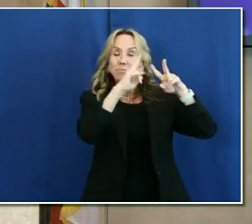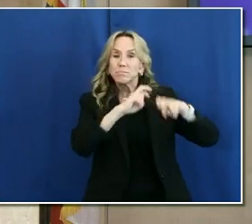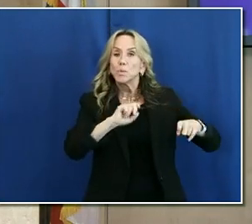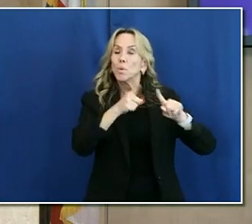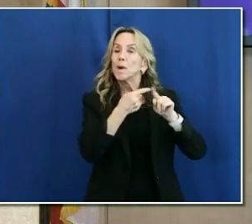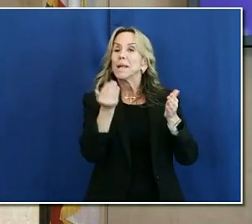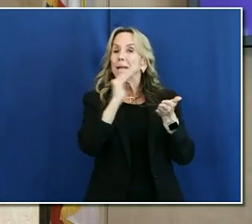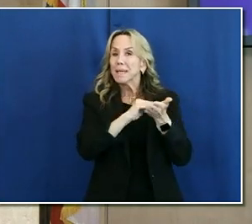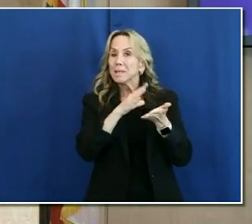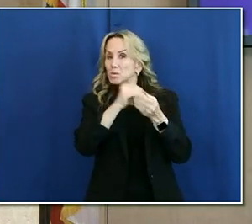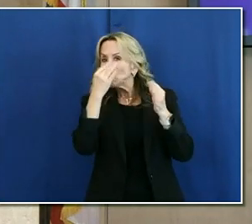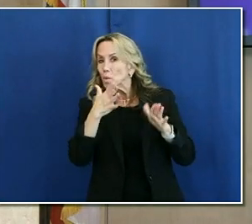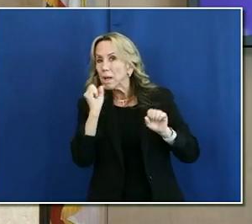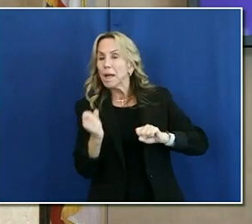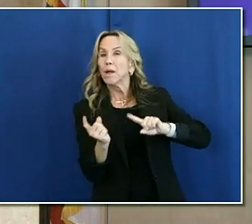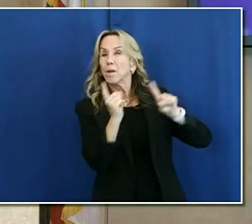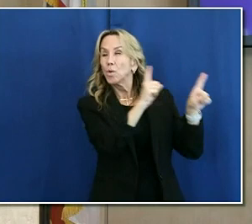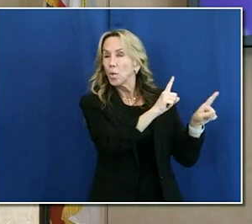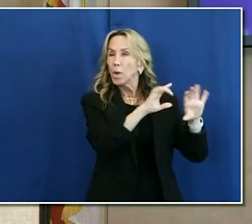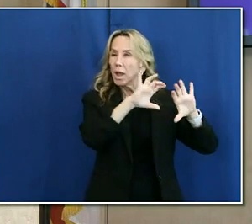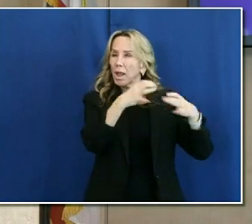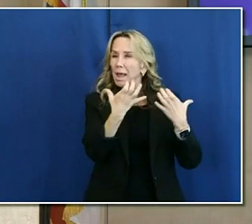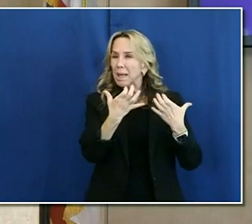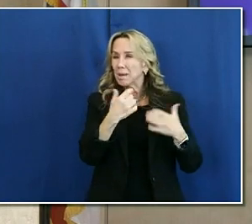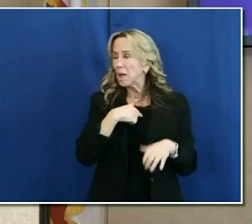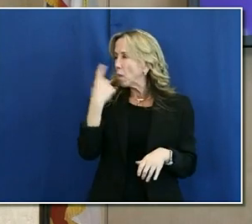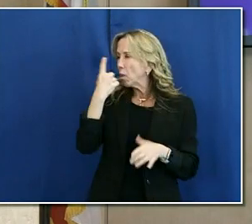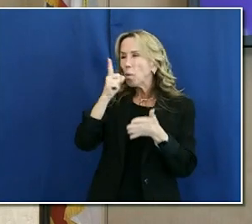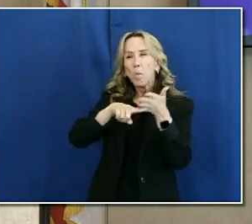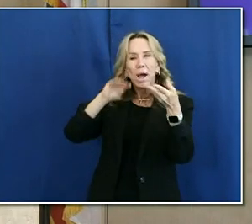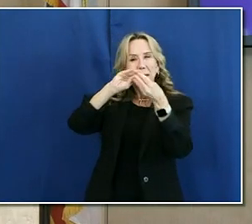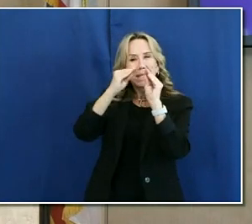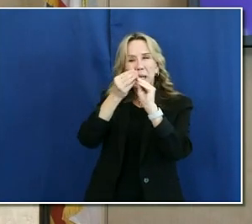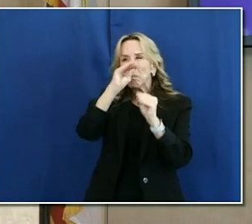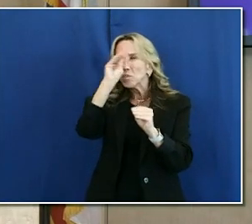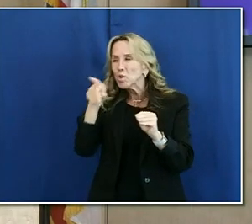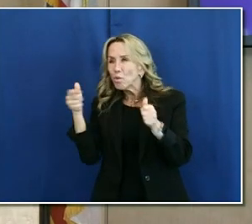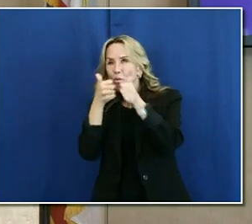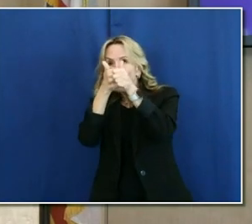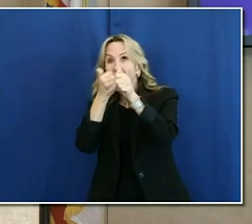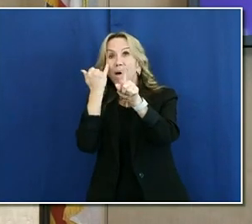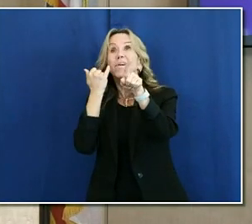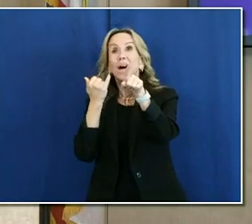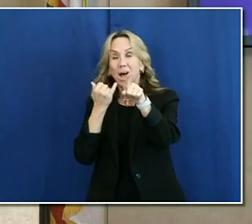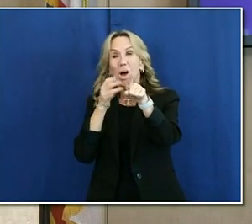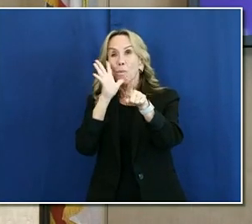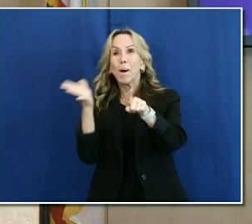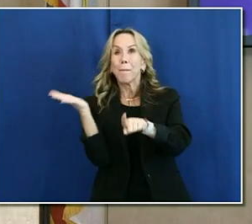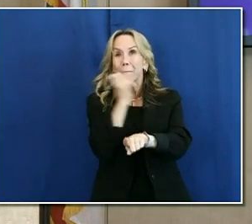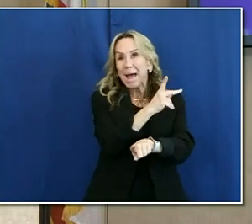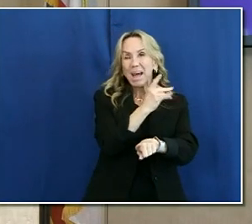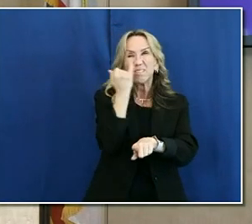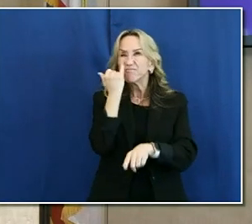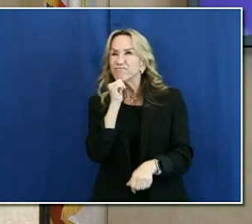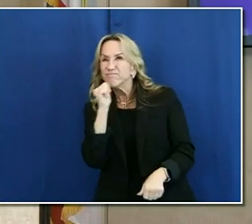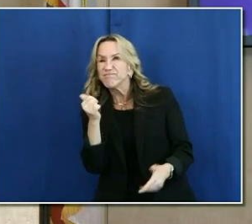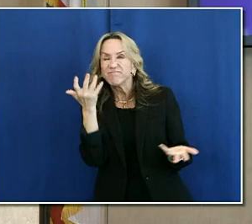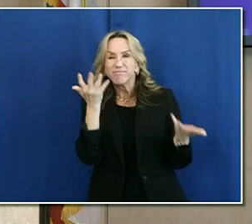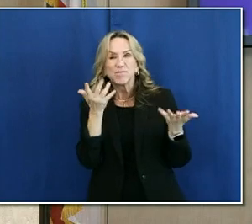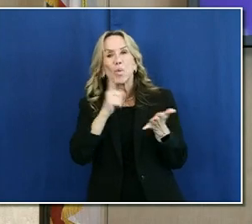to in-person classes. Are there any metrics that you're looking at that would facilitate the return to